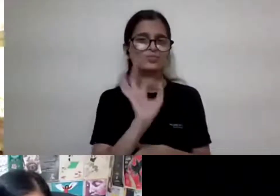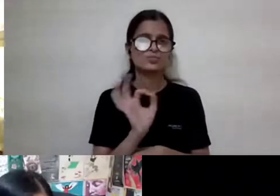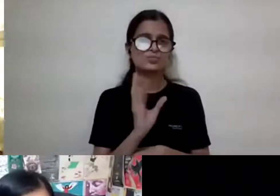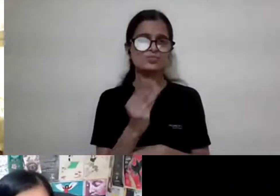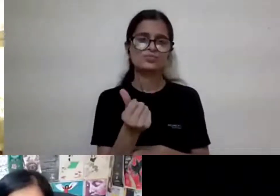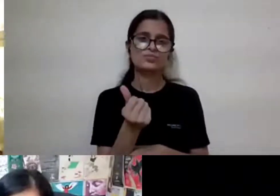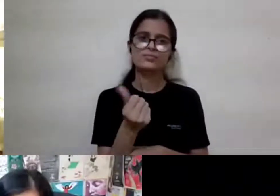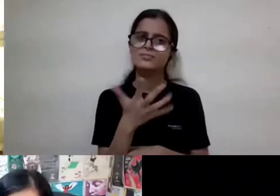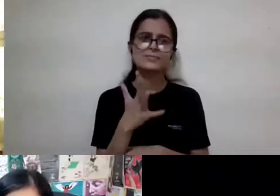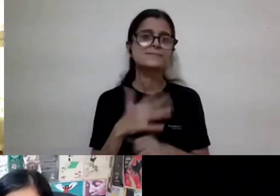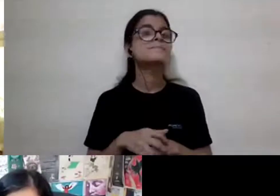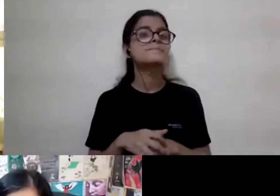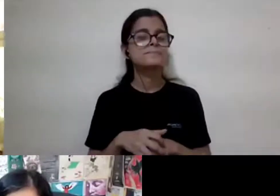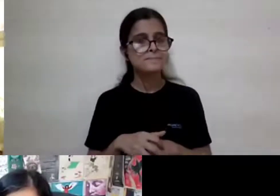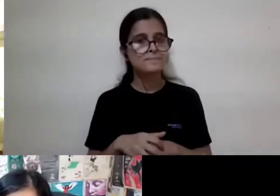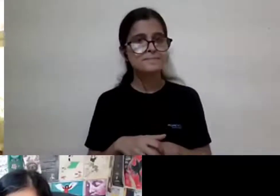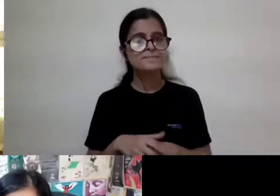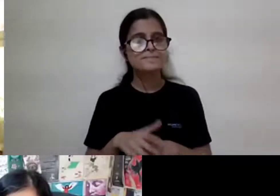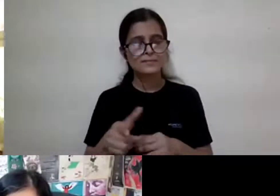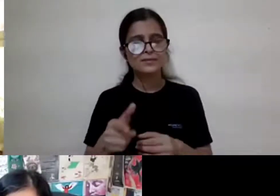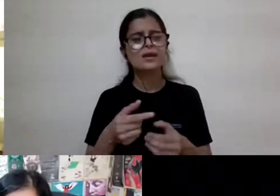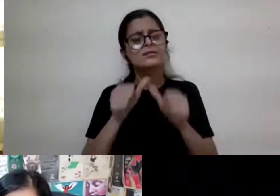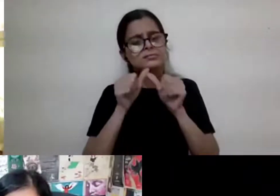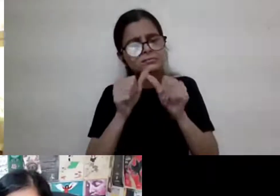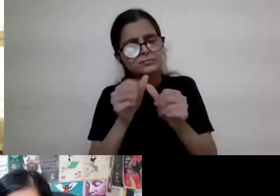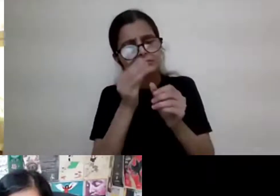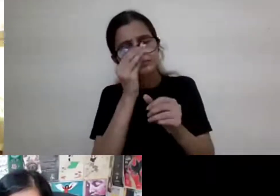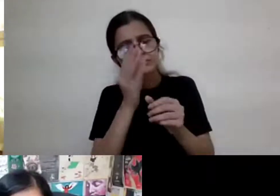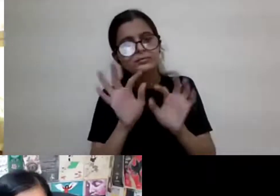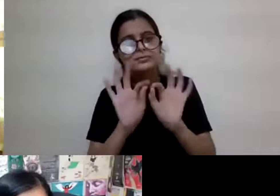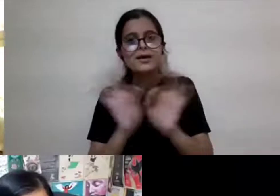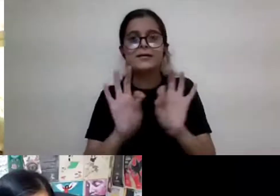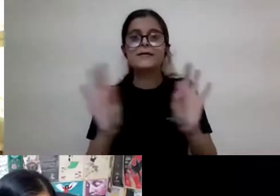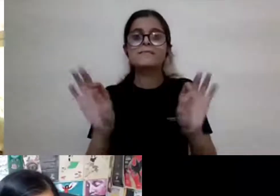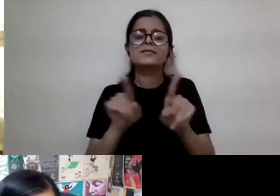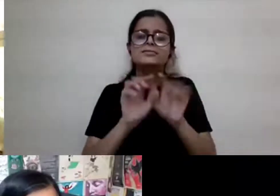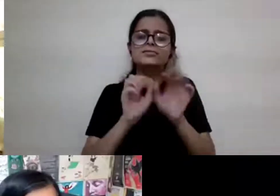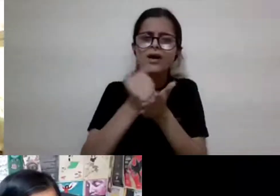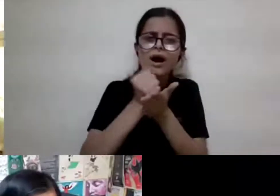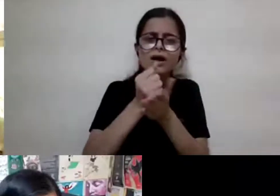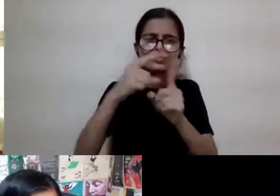the simple answer of trying to do as good as you can.